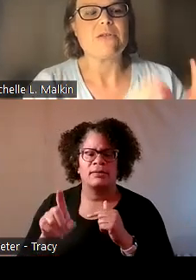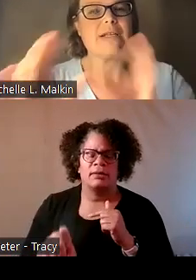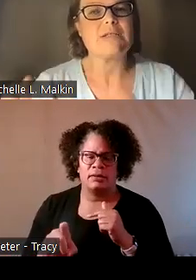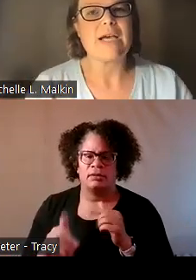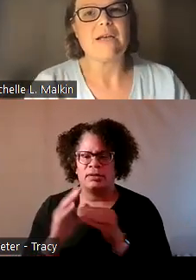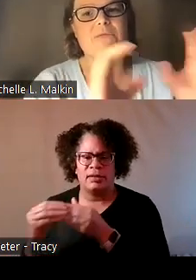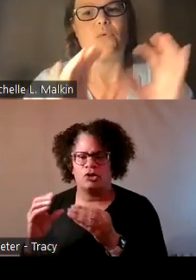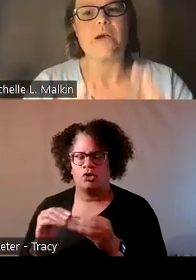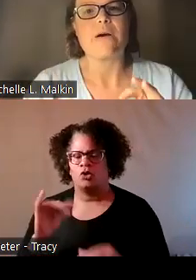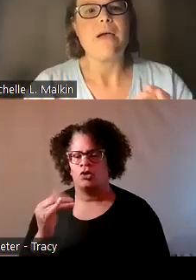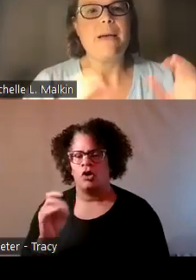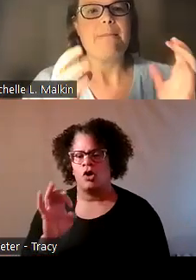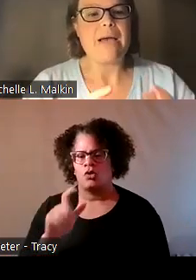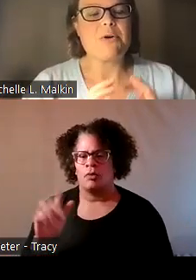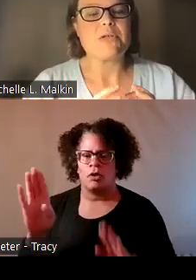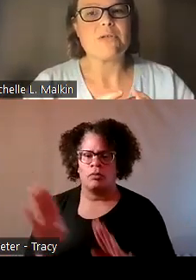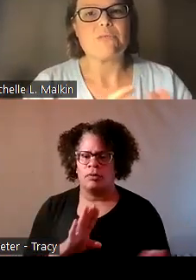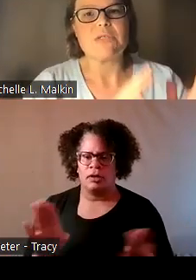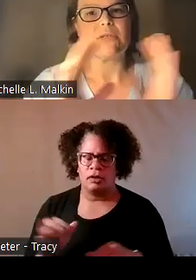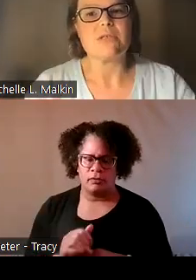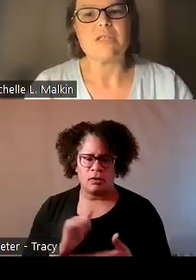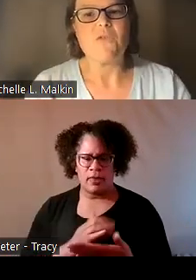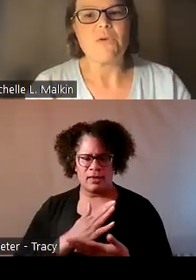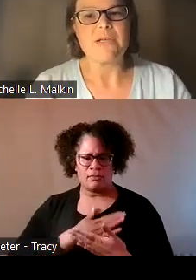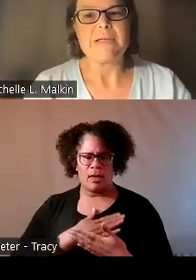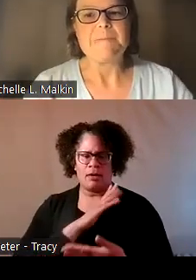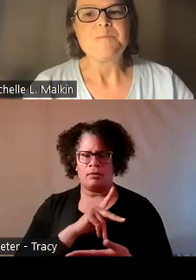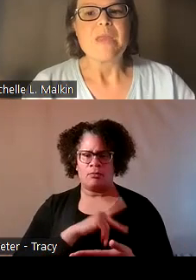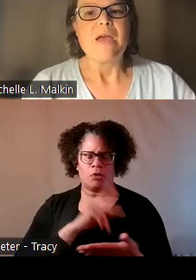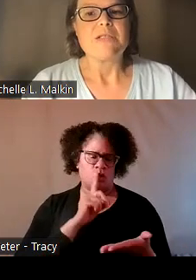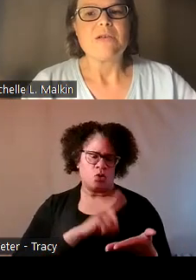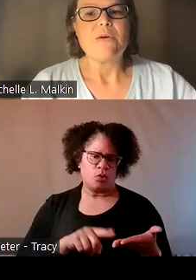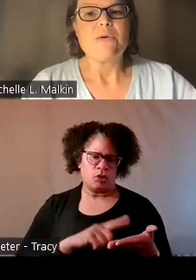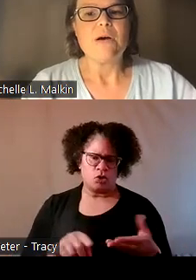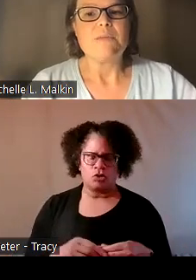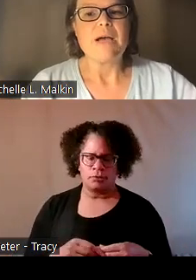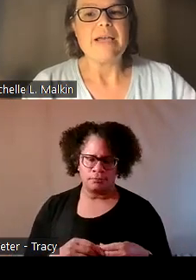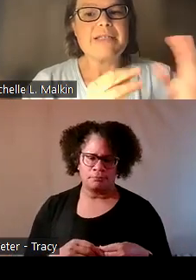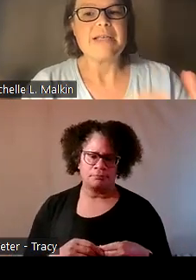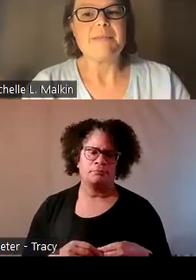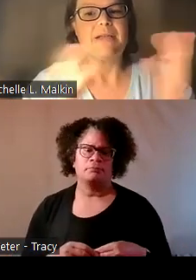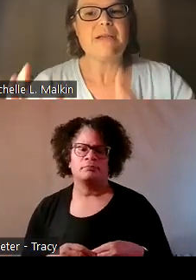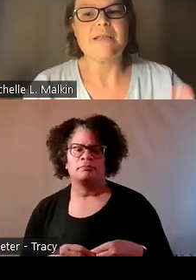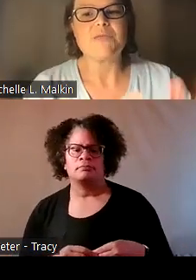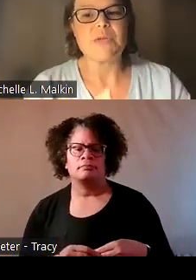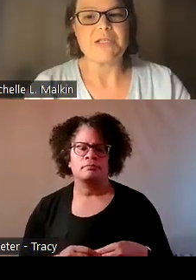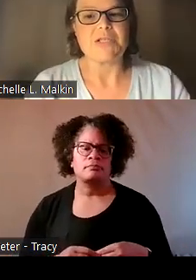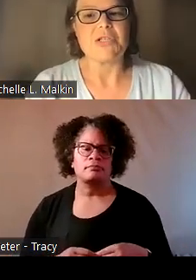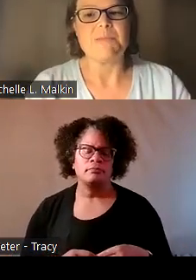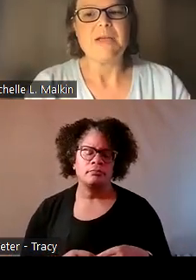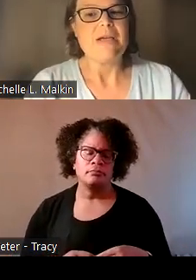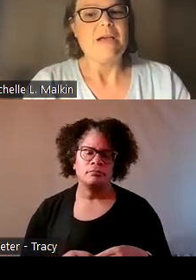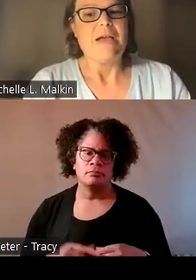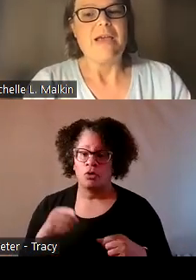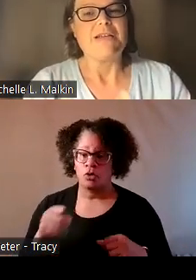behavior. So that's kind of where my personal research is focused. And so I examine this